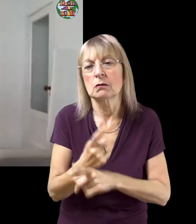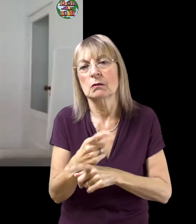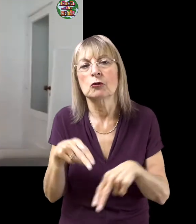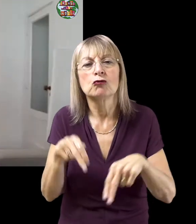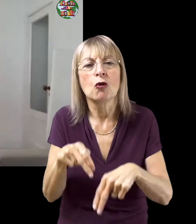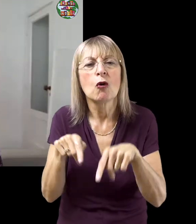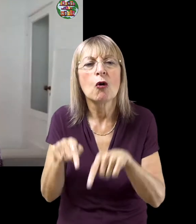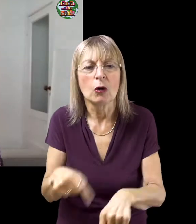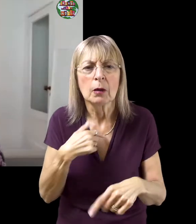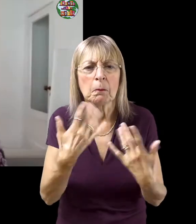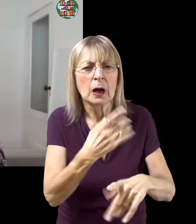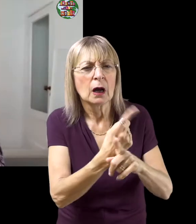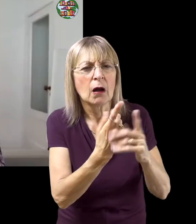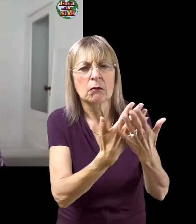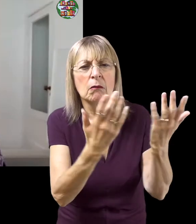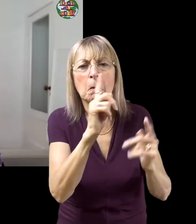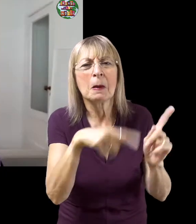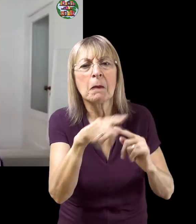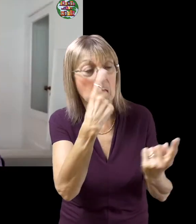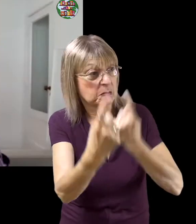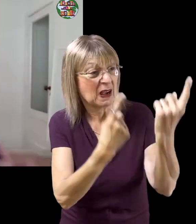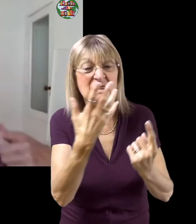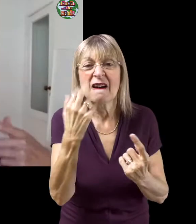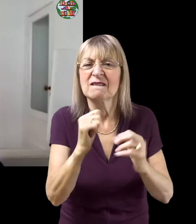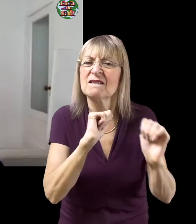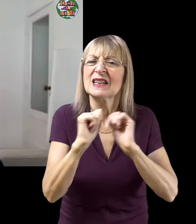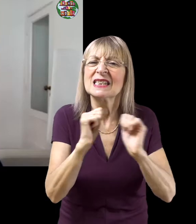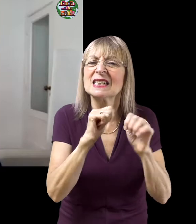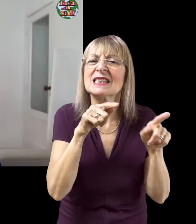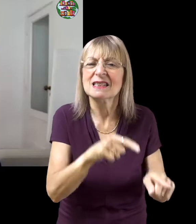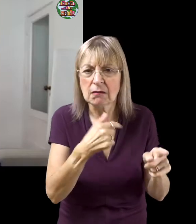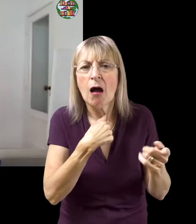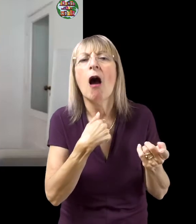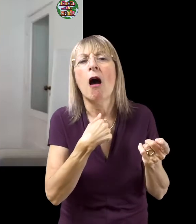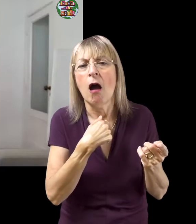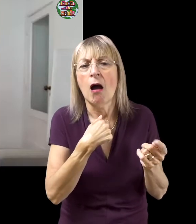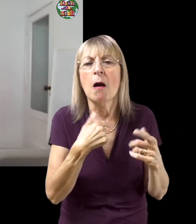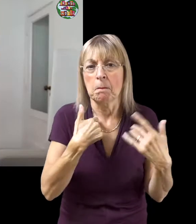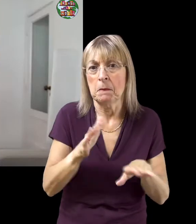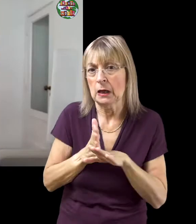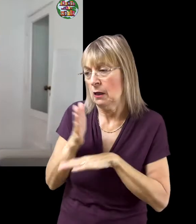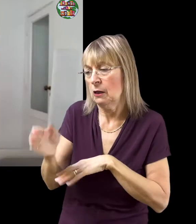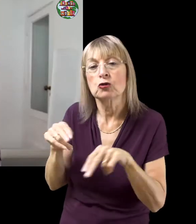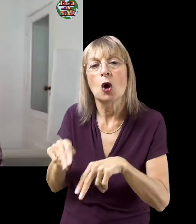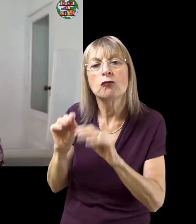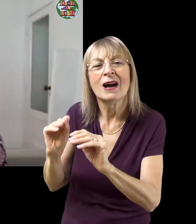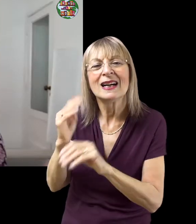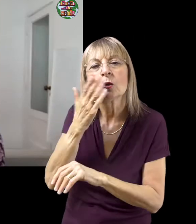Talking to Alaska. I talk to so many people who suffer from epilepsy themselves. I went to